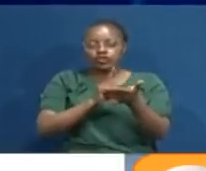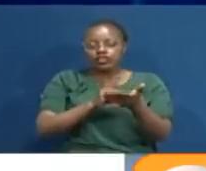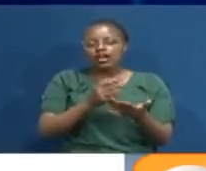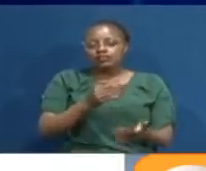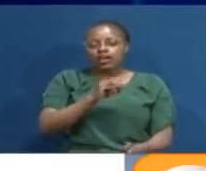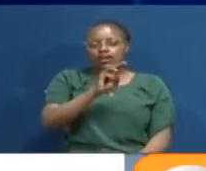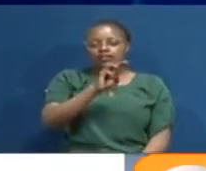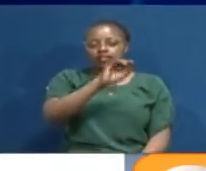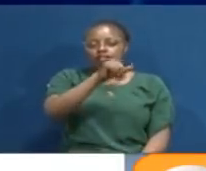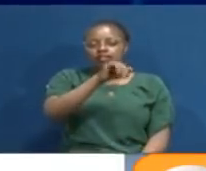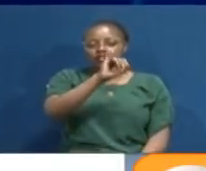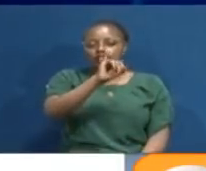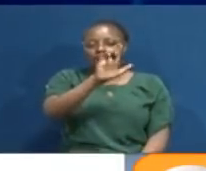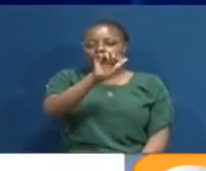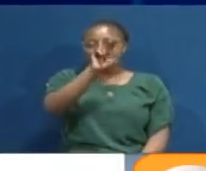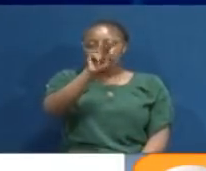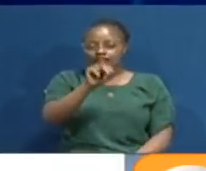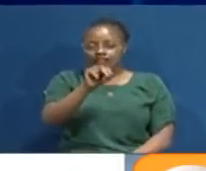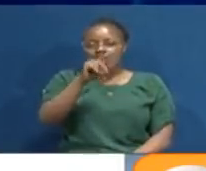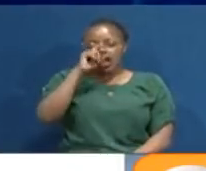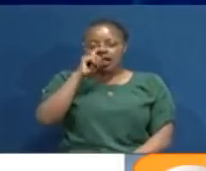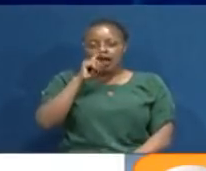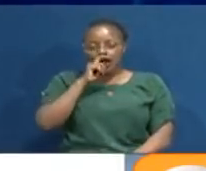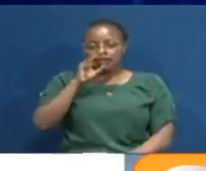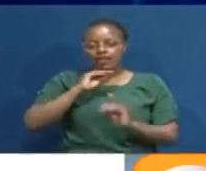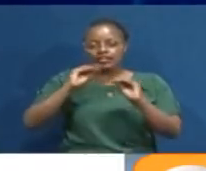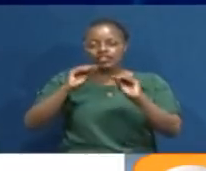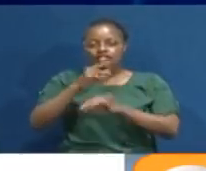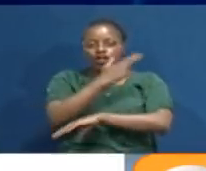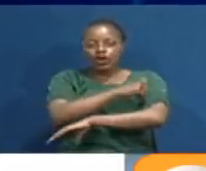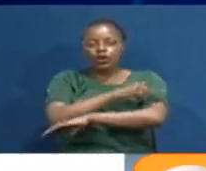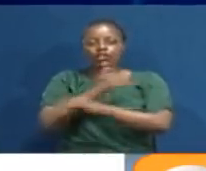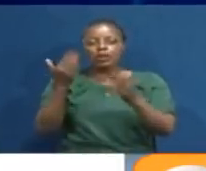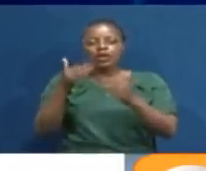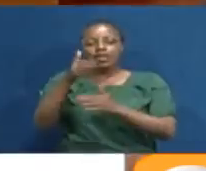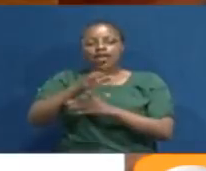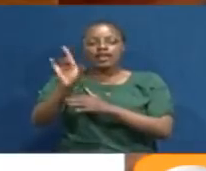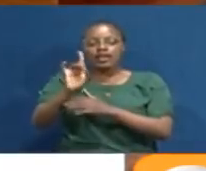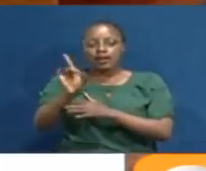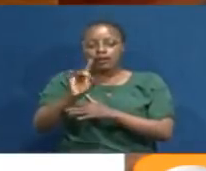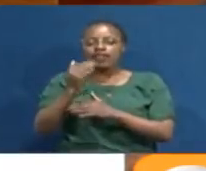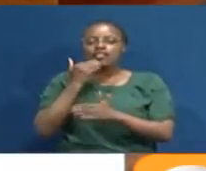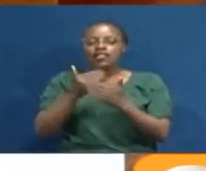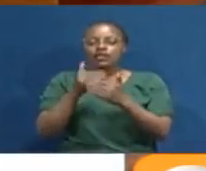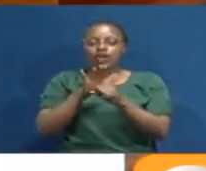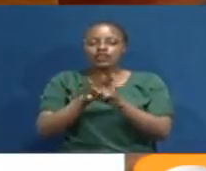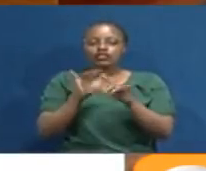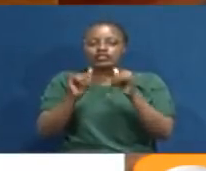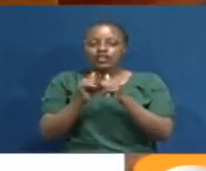Mohammed, Director of Cardiology at Aga Khan Teaching Hospital here in Nairobi. Many thanks for joining us, Dr.